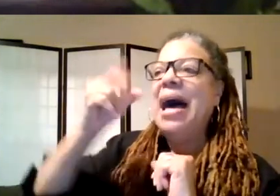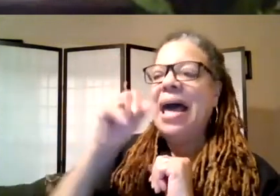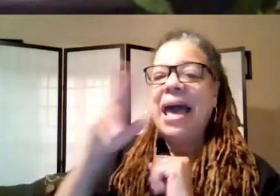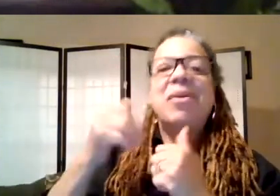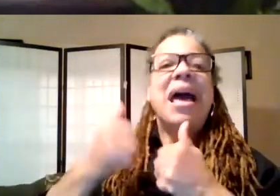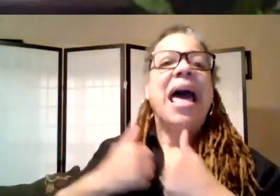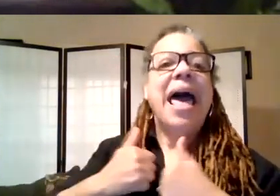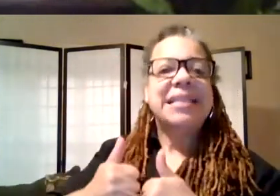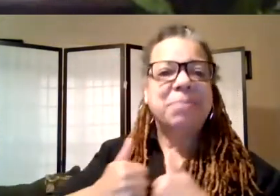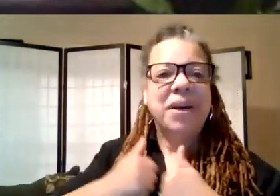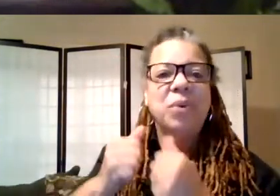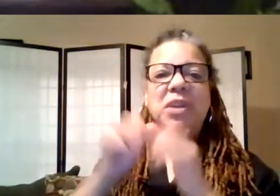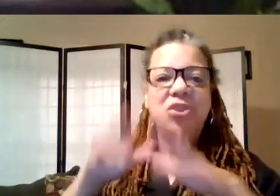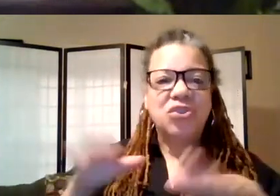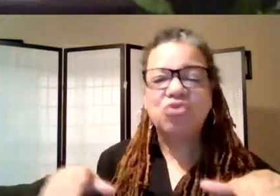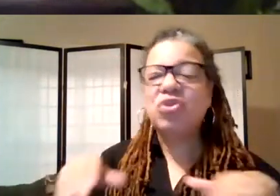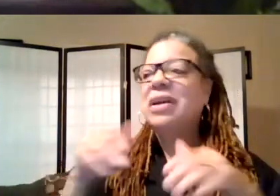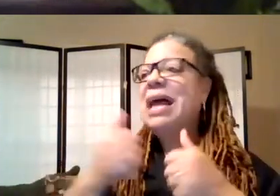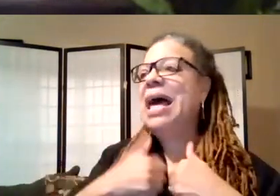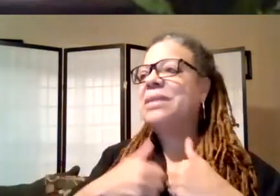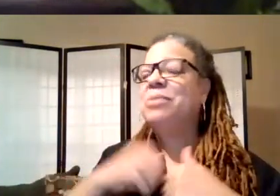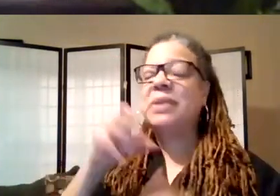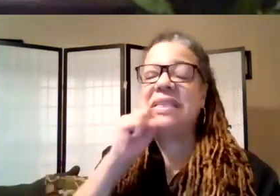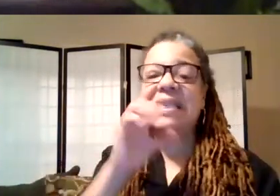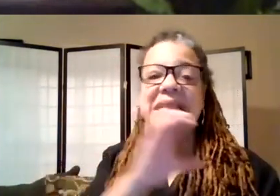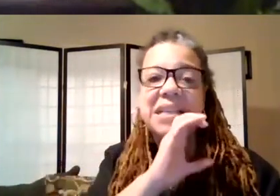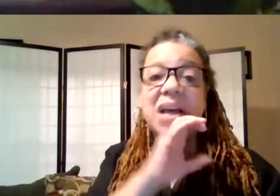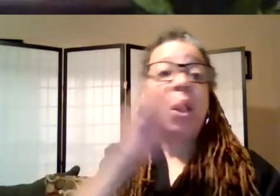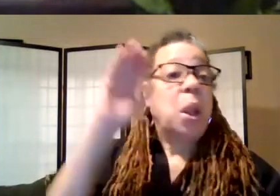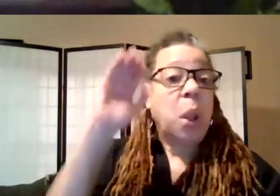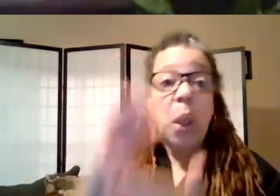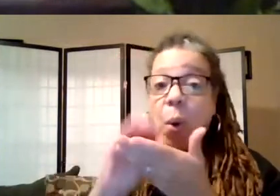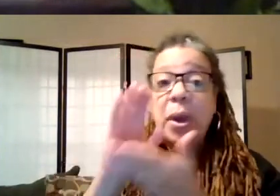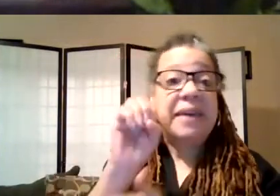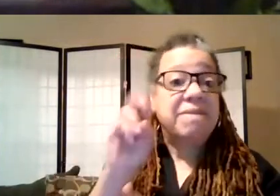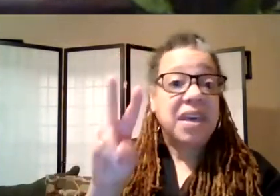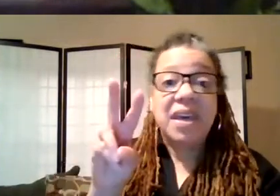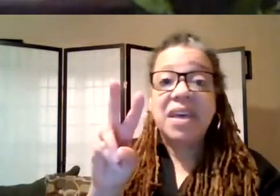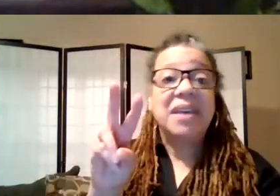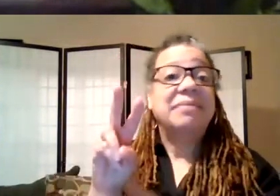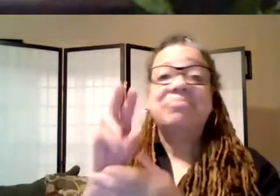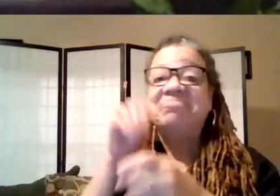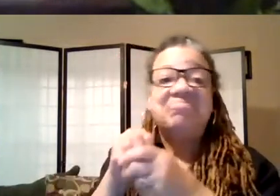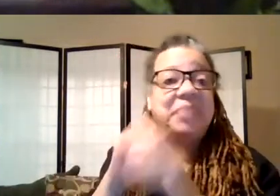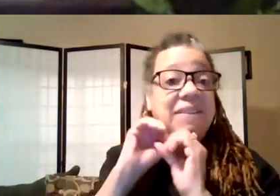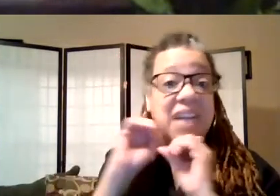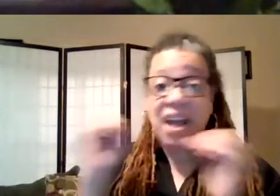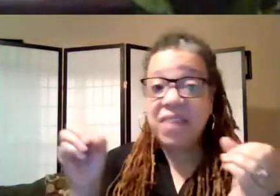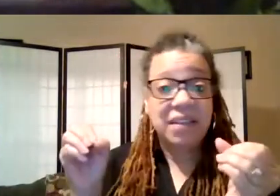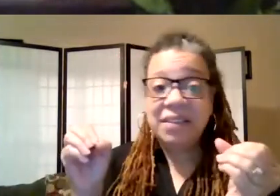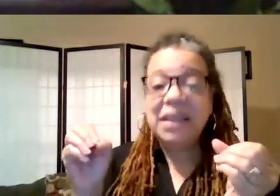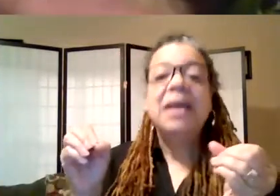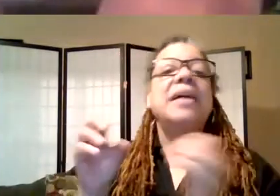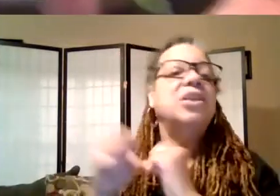in children and seniors, has the lowest amount of EVs, the lowest amount of EV infrastructure, and are just polluted